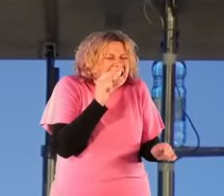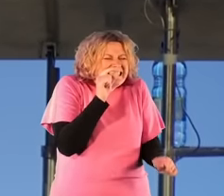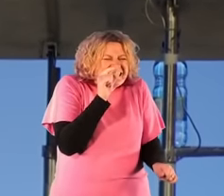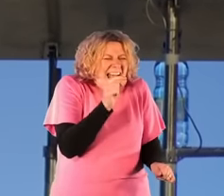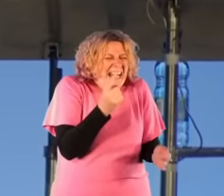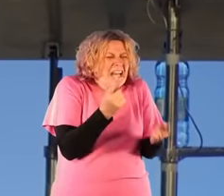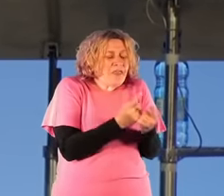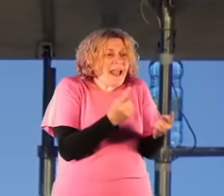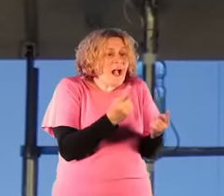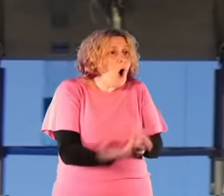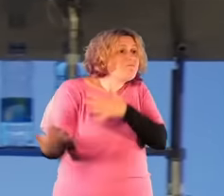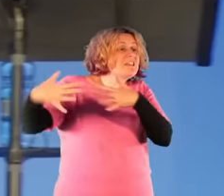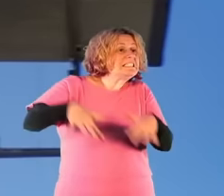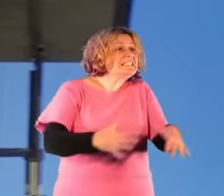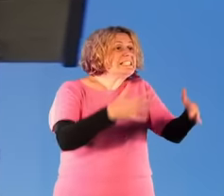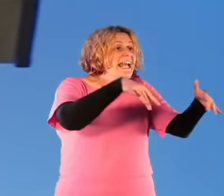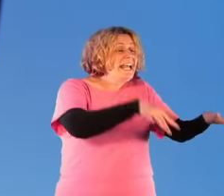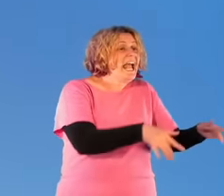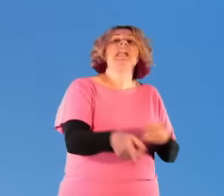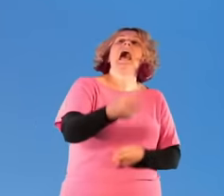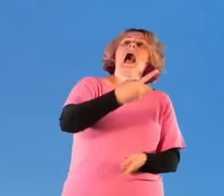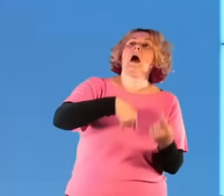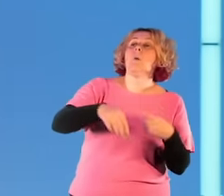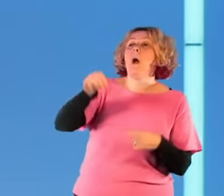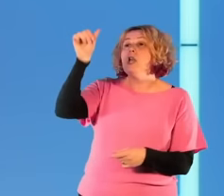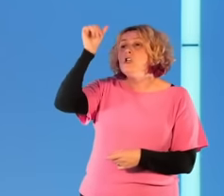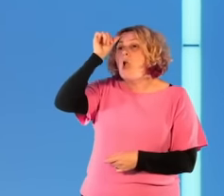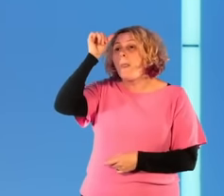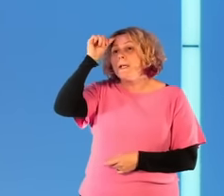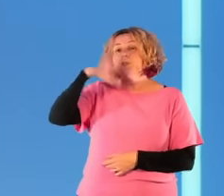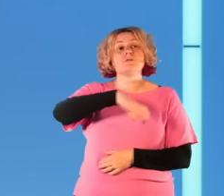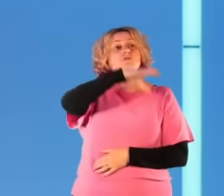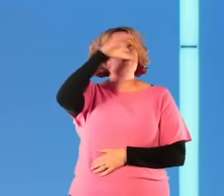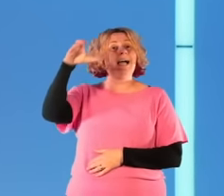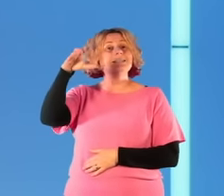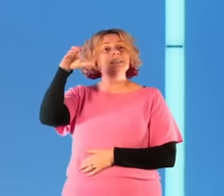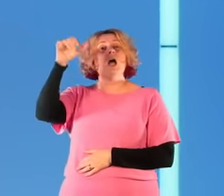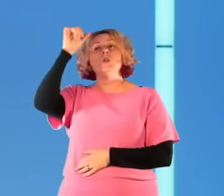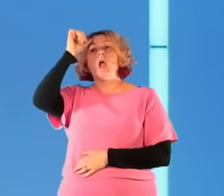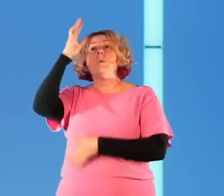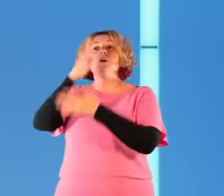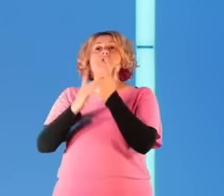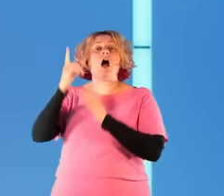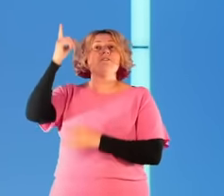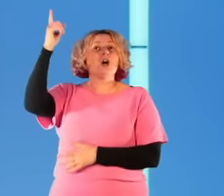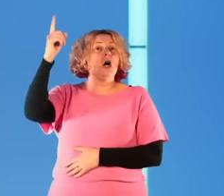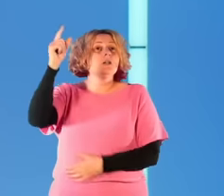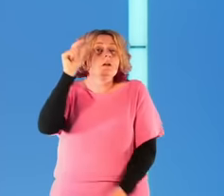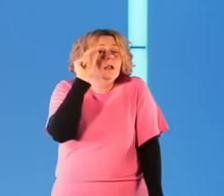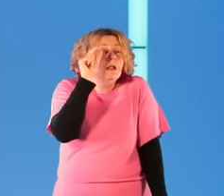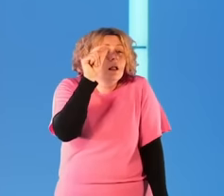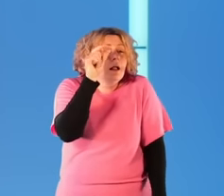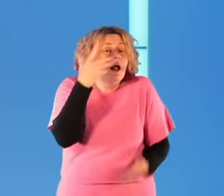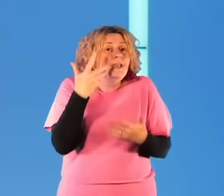And our knowledge of Christ and our knowledge of God now is just that little bit of it. But we've got eternity to enjoy him.